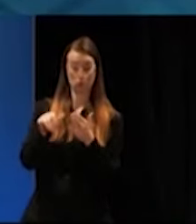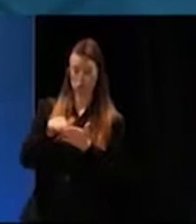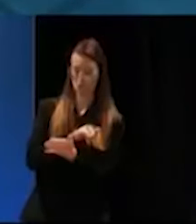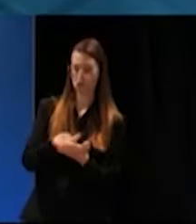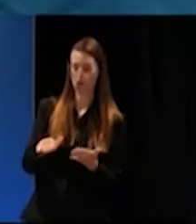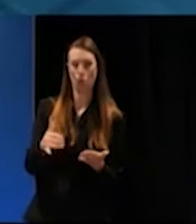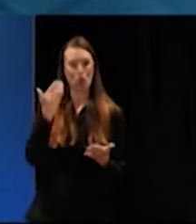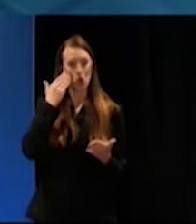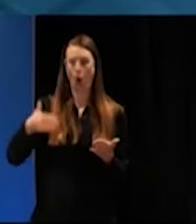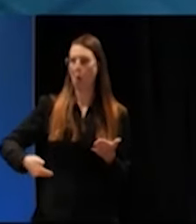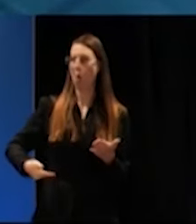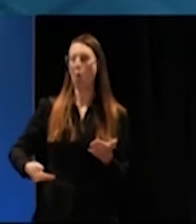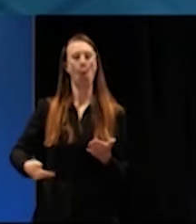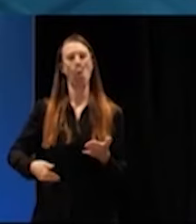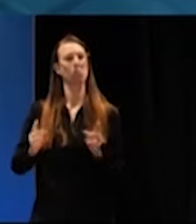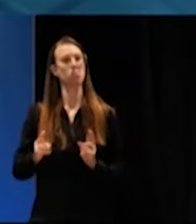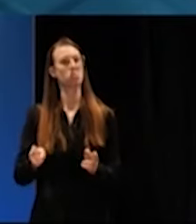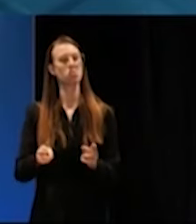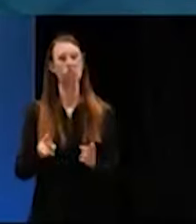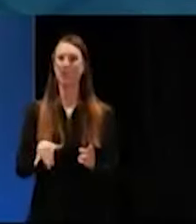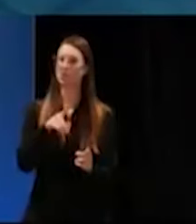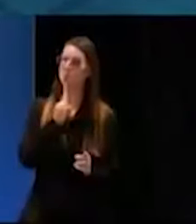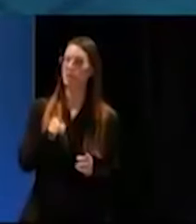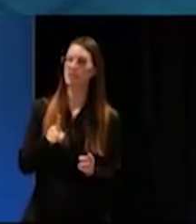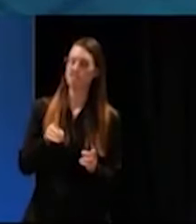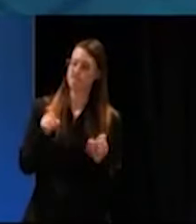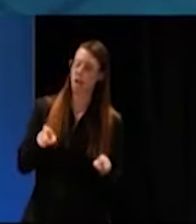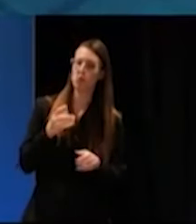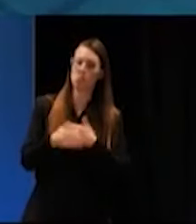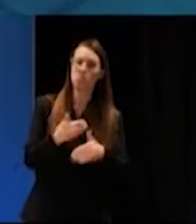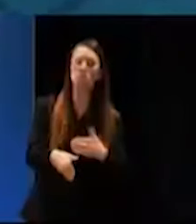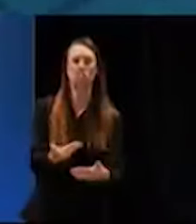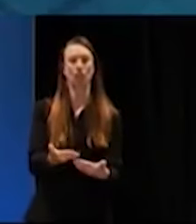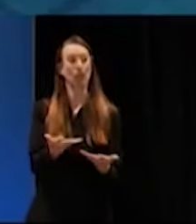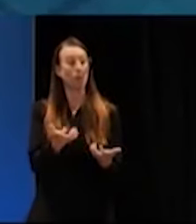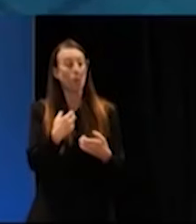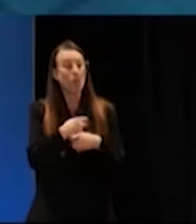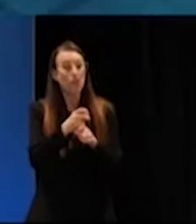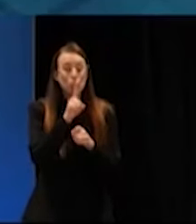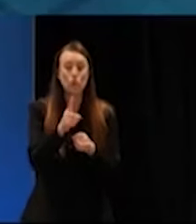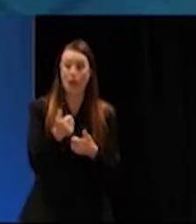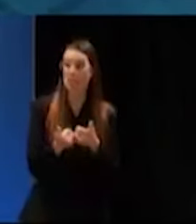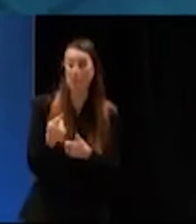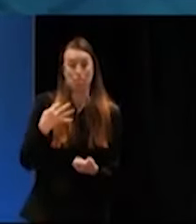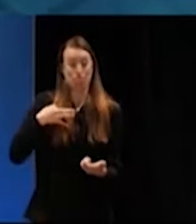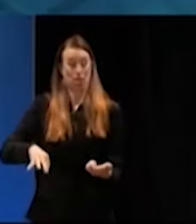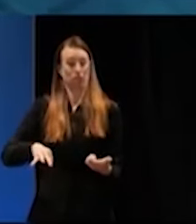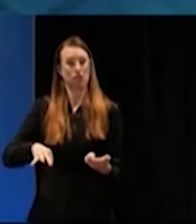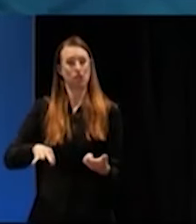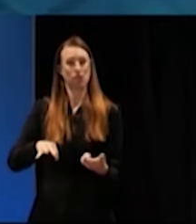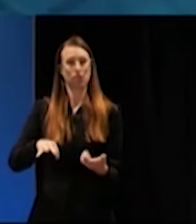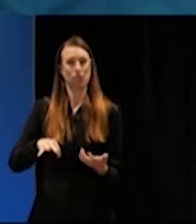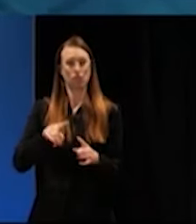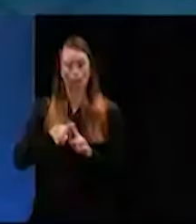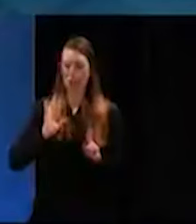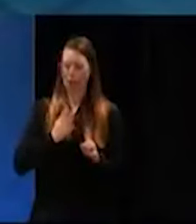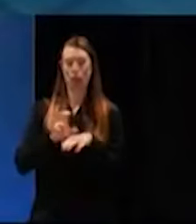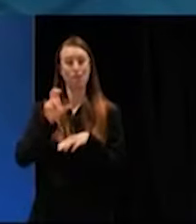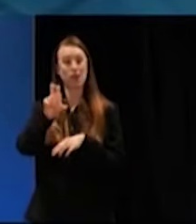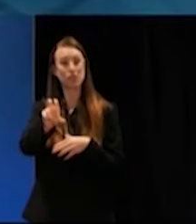real. And I want to make sure that everyone benefits from the clean energy investments. We also authorized